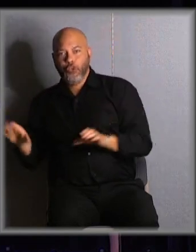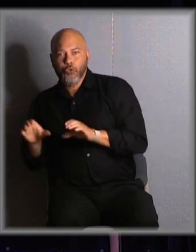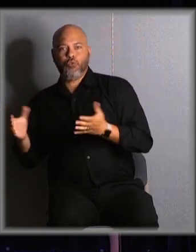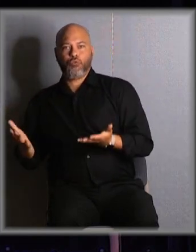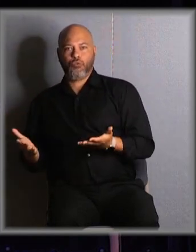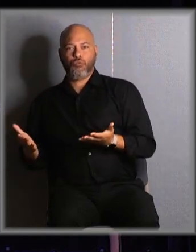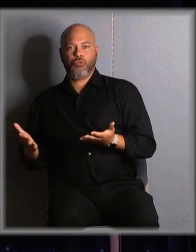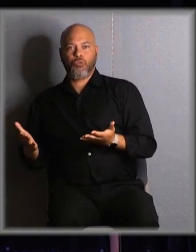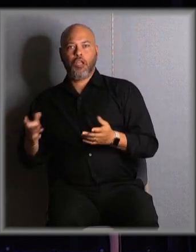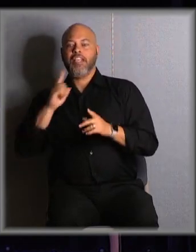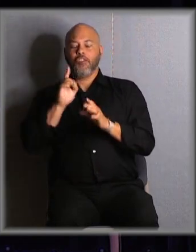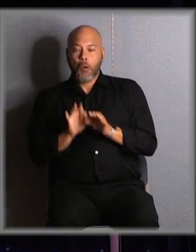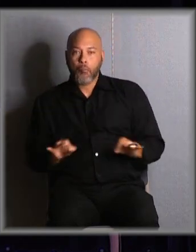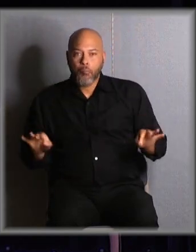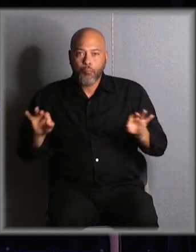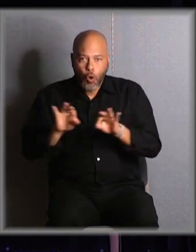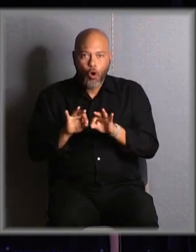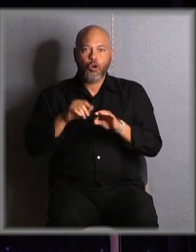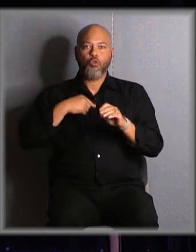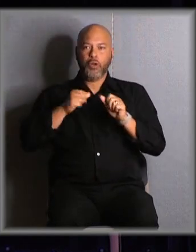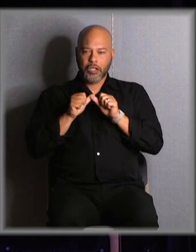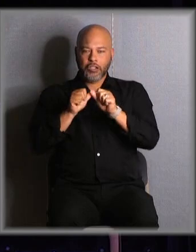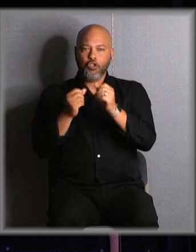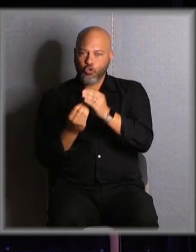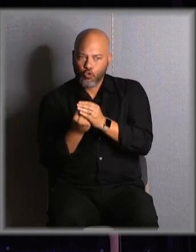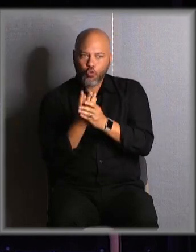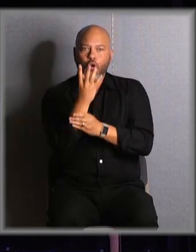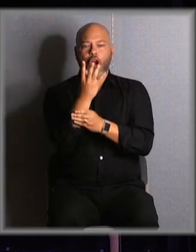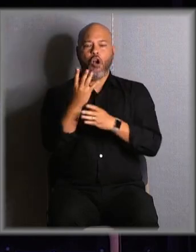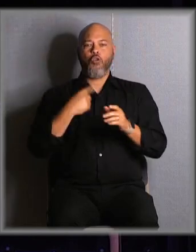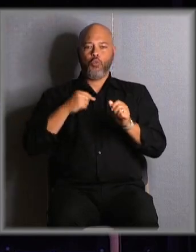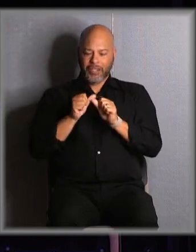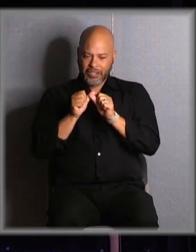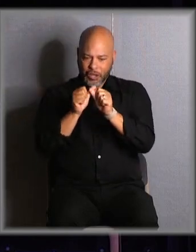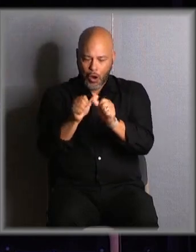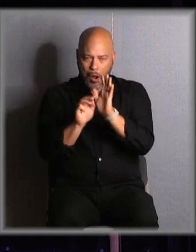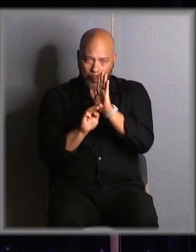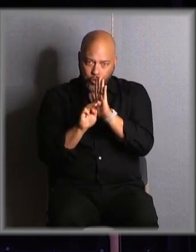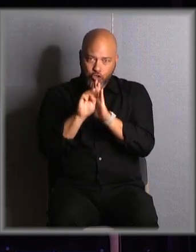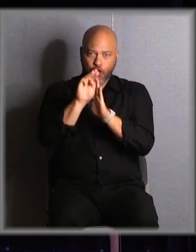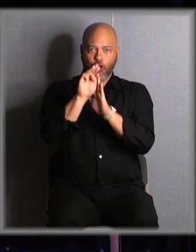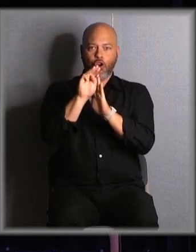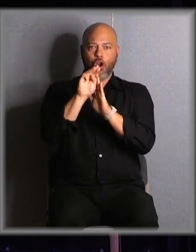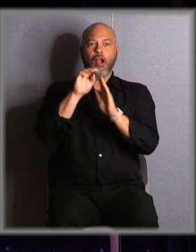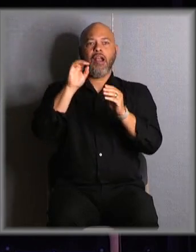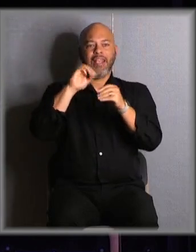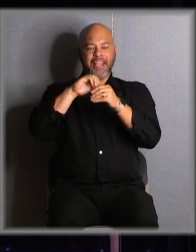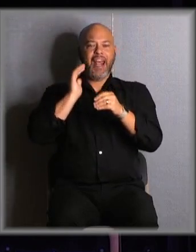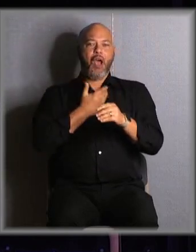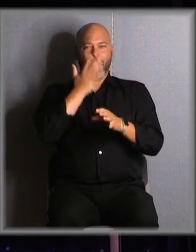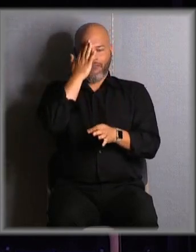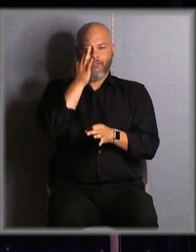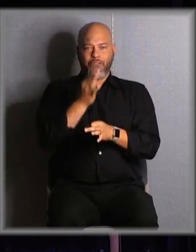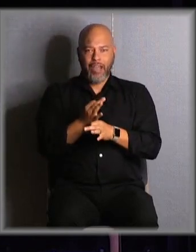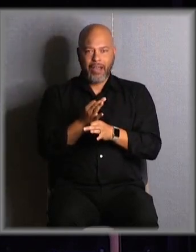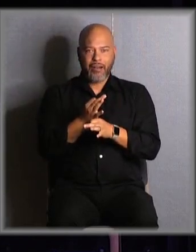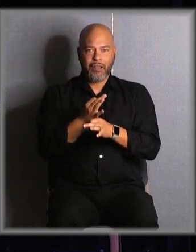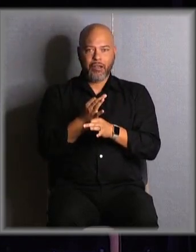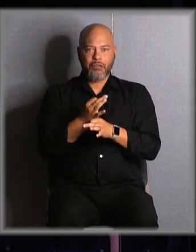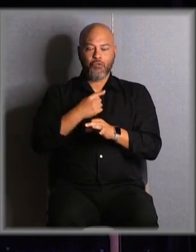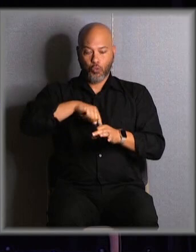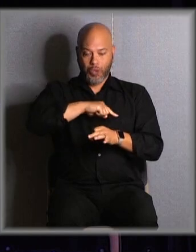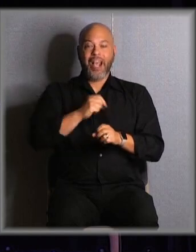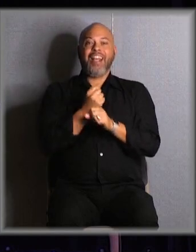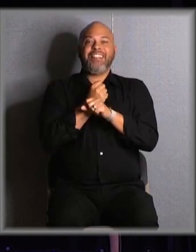words, it's important that we continue to grow. We continue to mature in our faith. We are